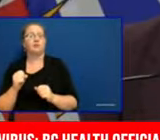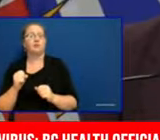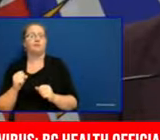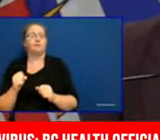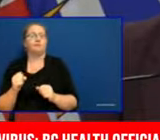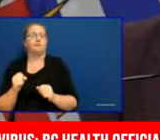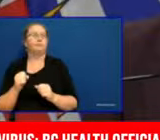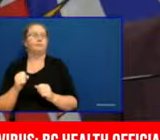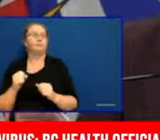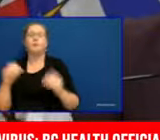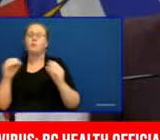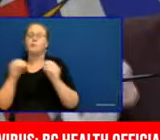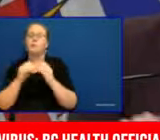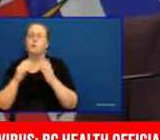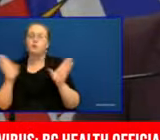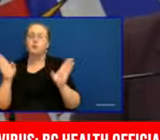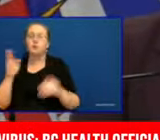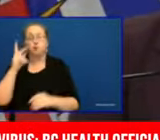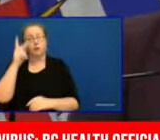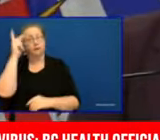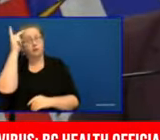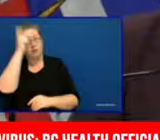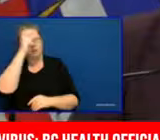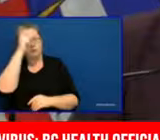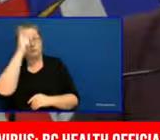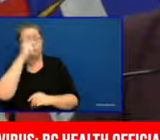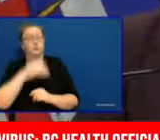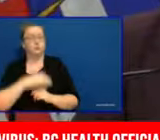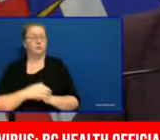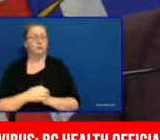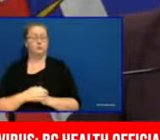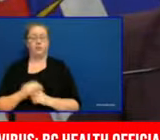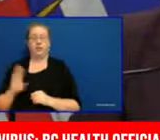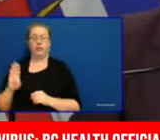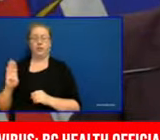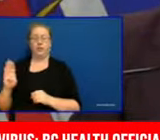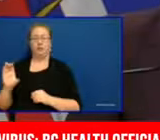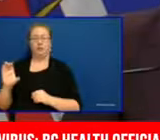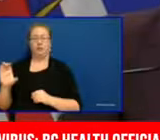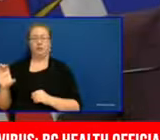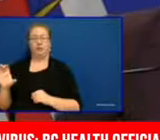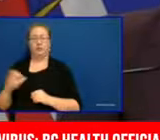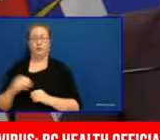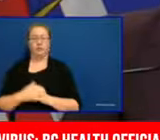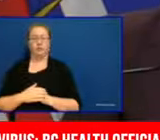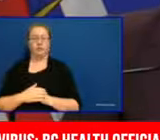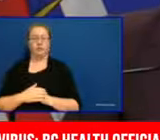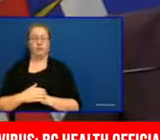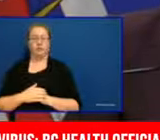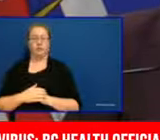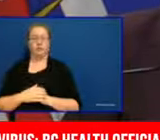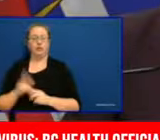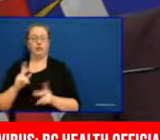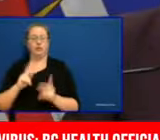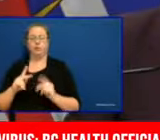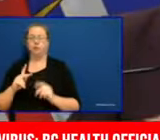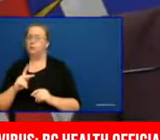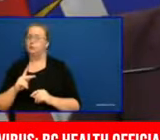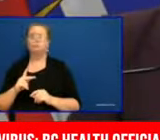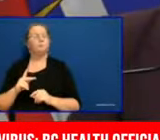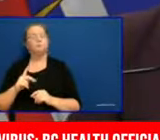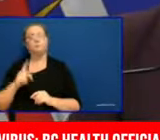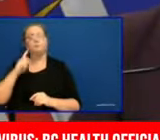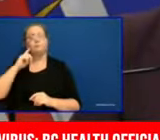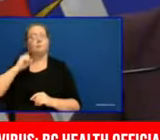on a more philosophical basis, do you think that the British Columbia's slow response,